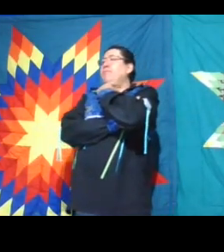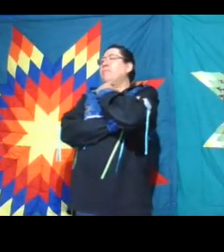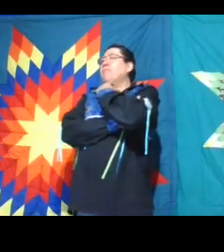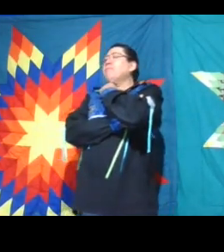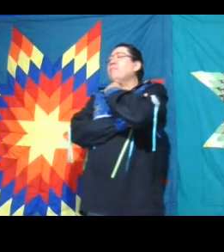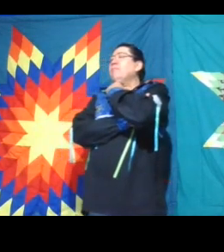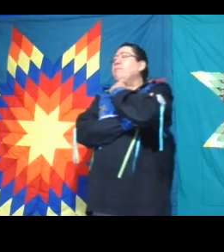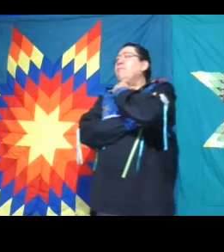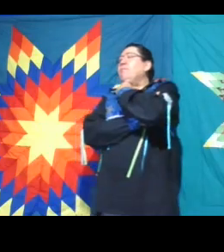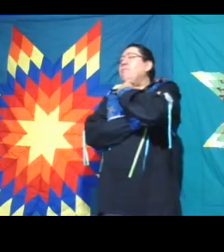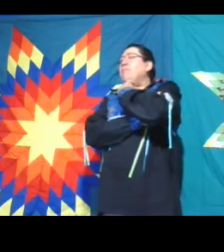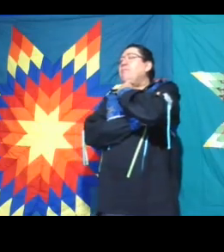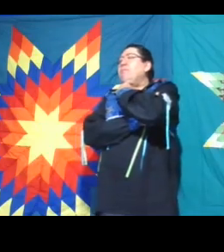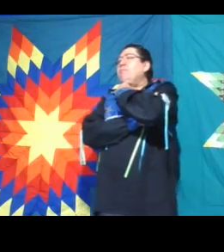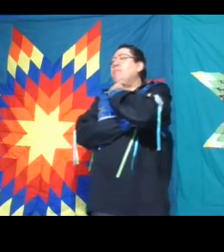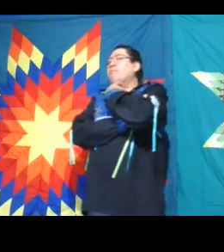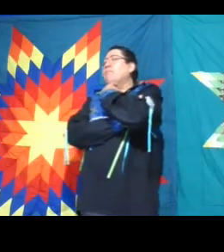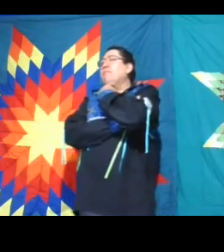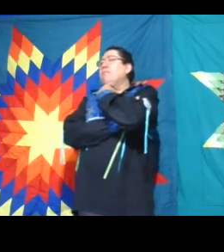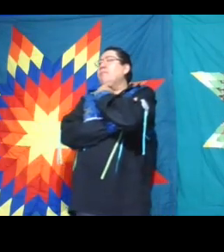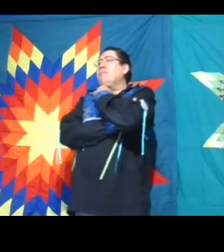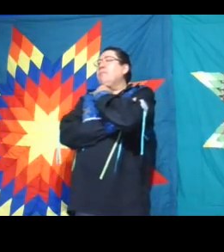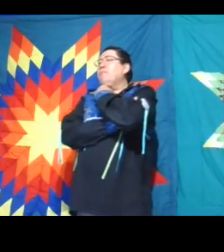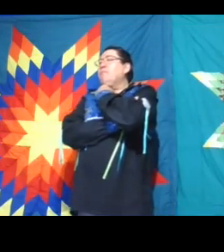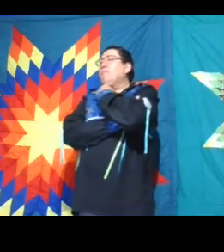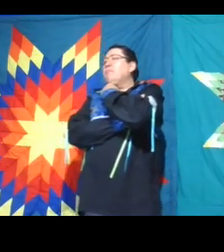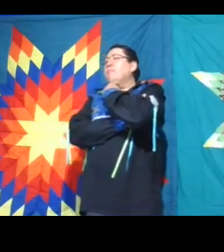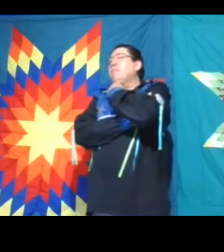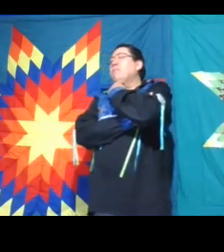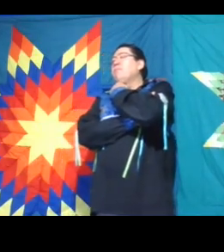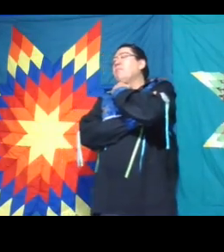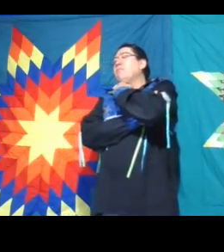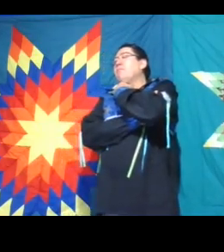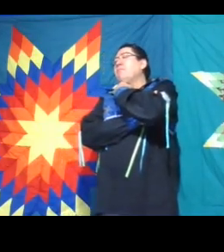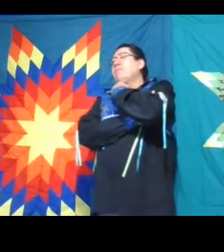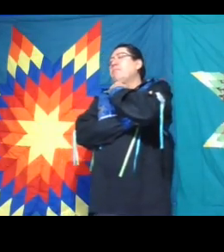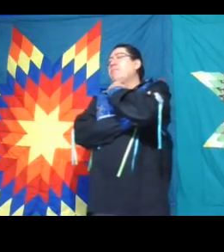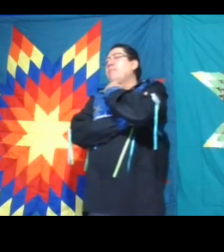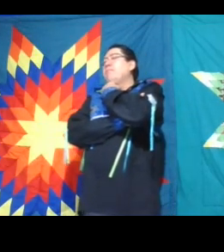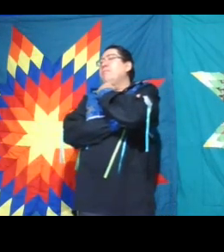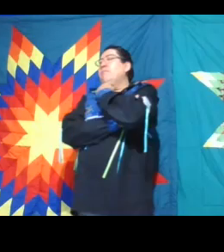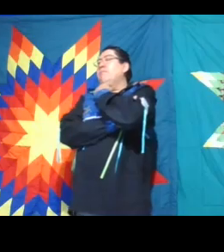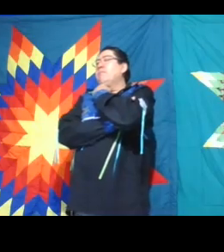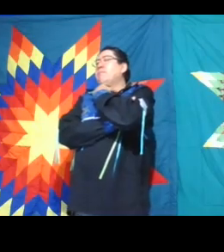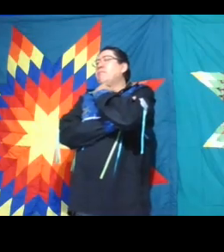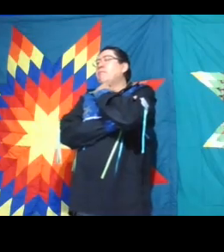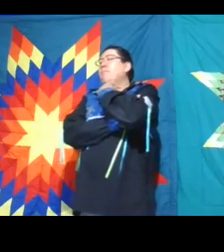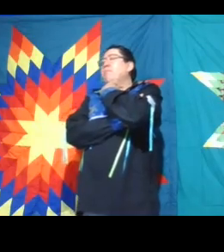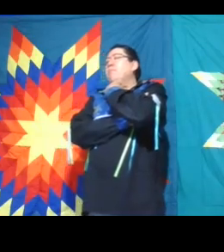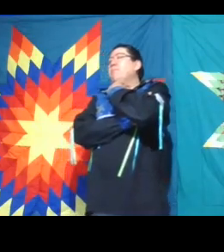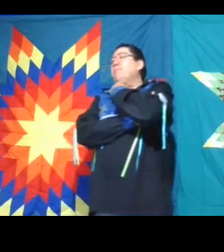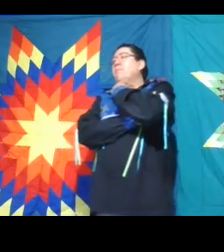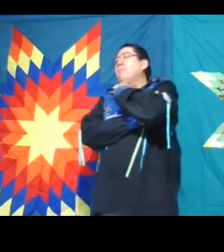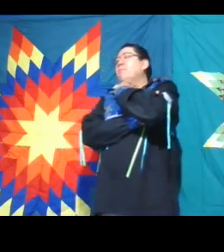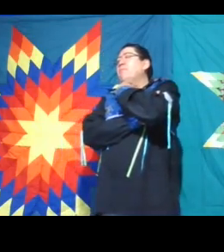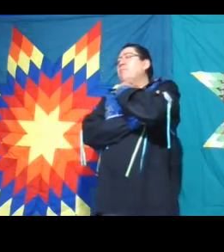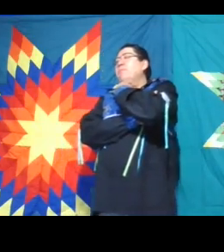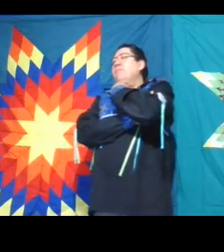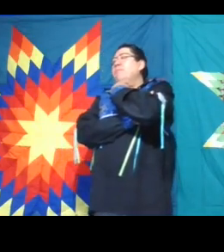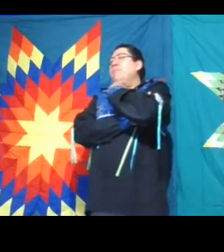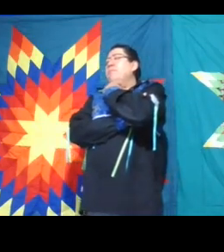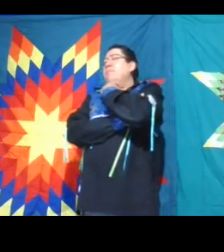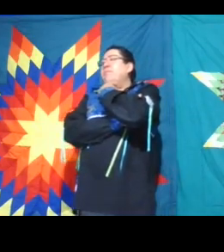much, Brad. Our first question here is, what advice can you give to companies who want to start developing an approach to supporting